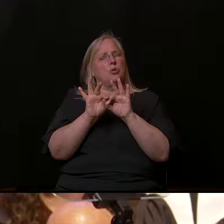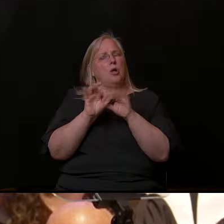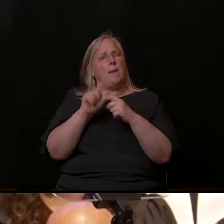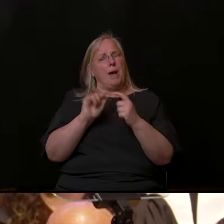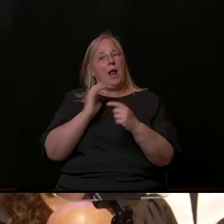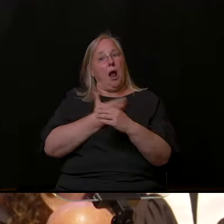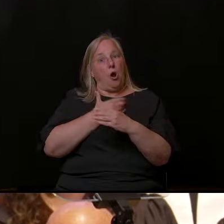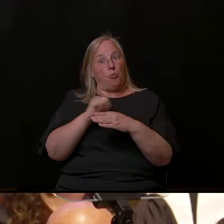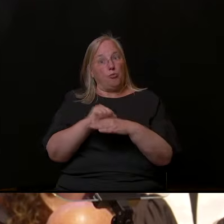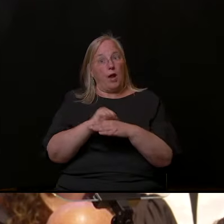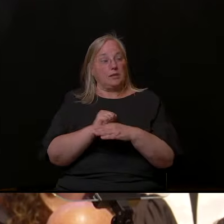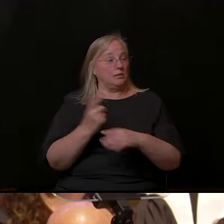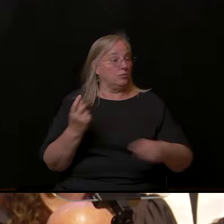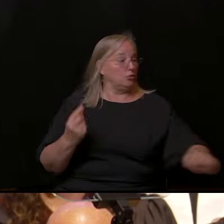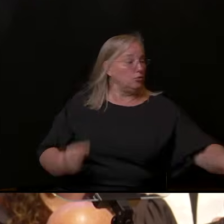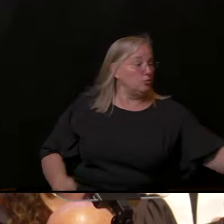practice?